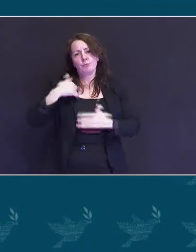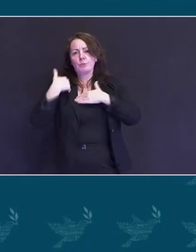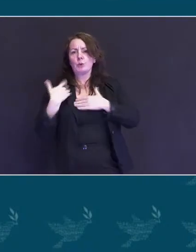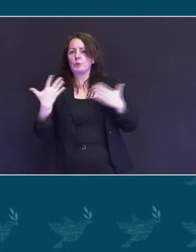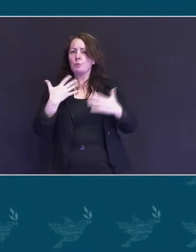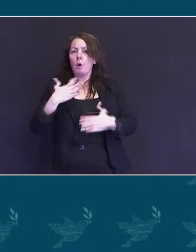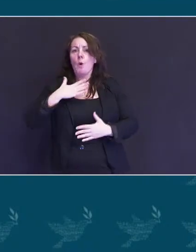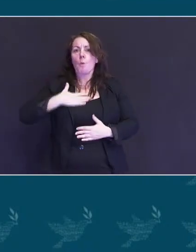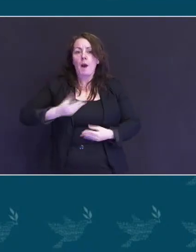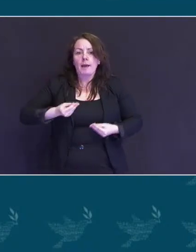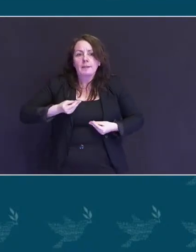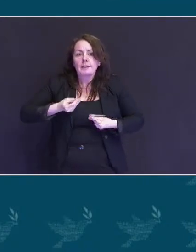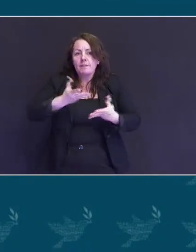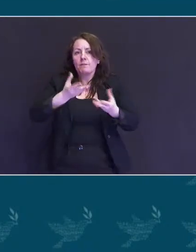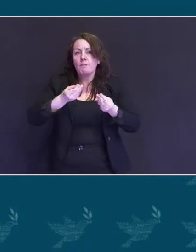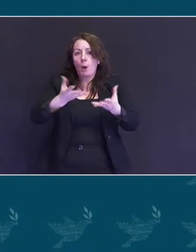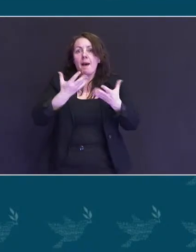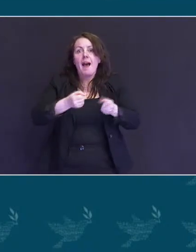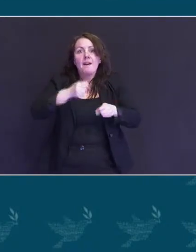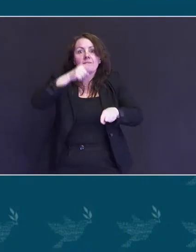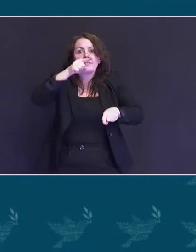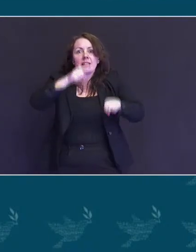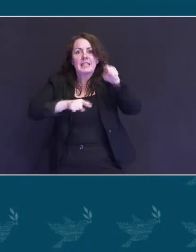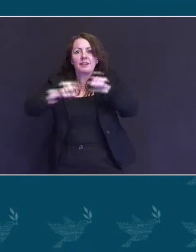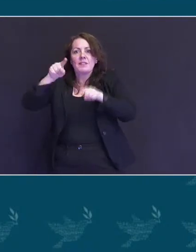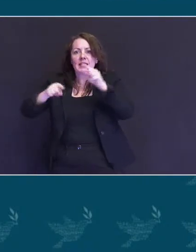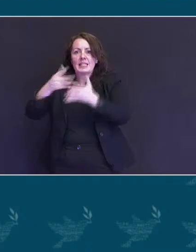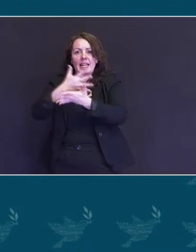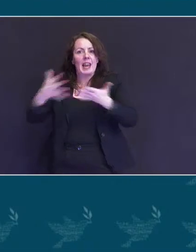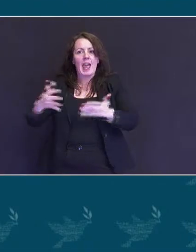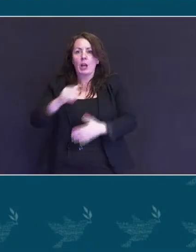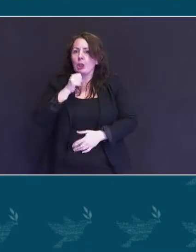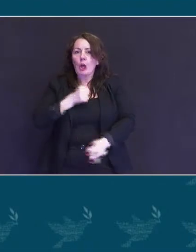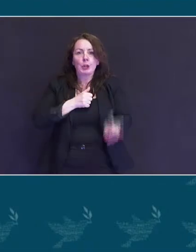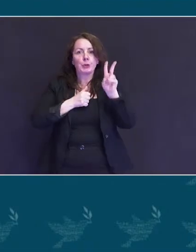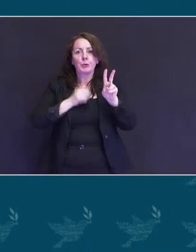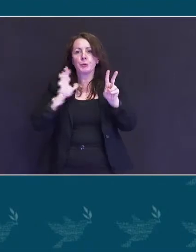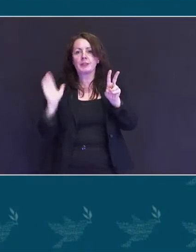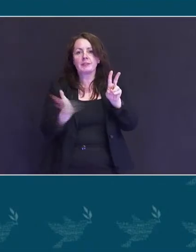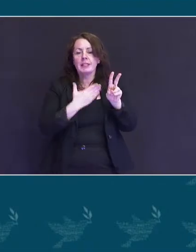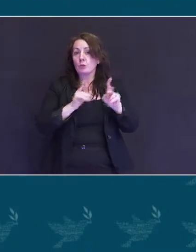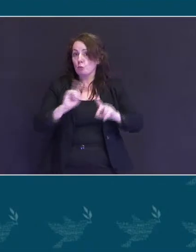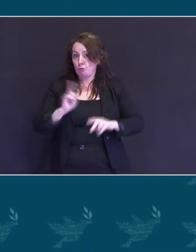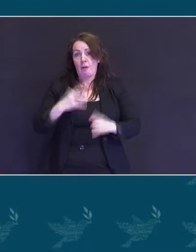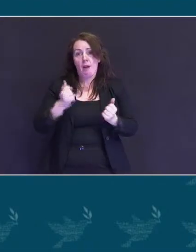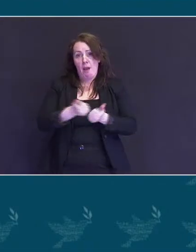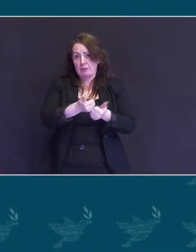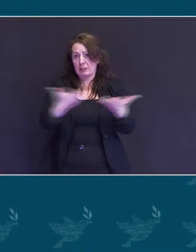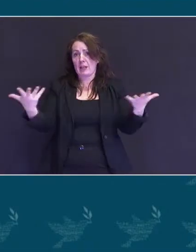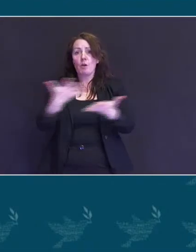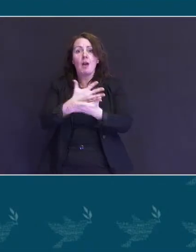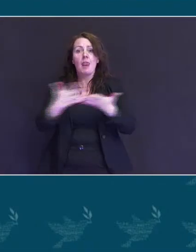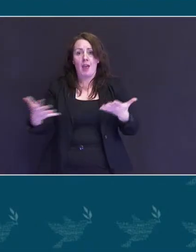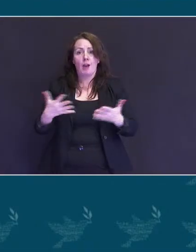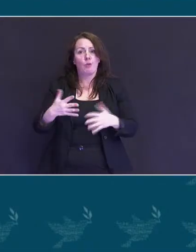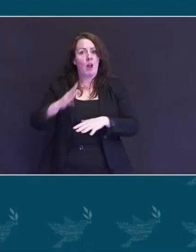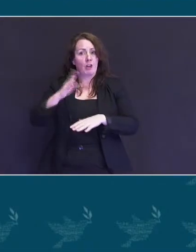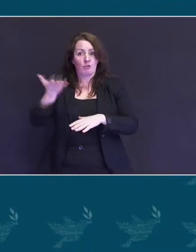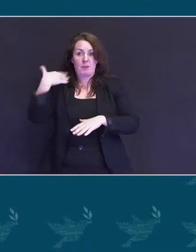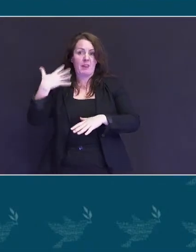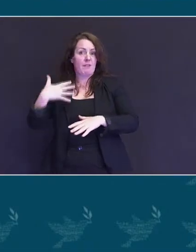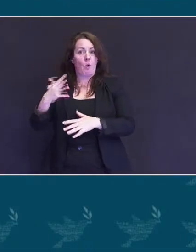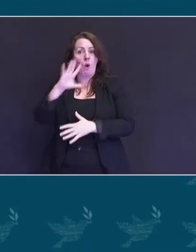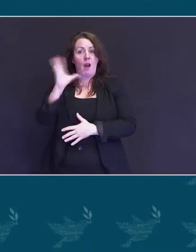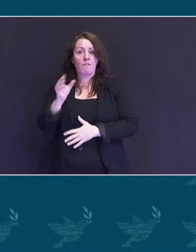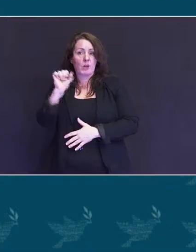investment also in other indigenous languages so that we can then improve,